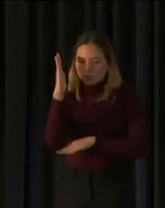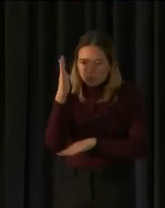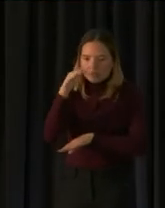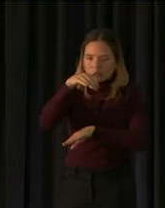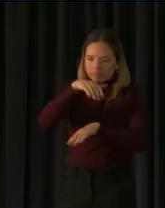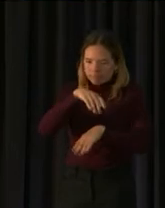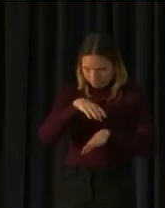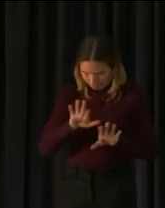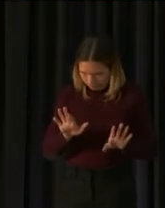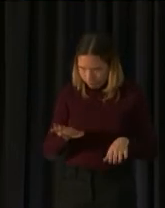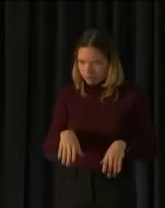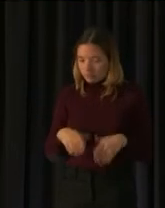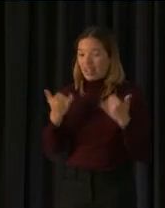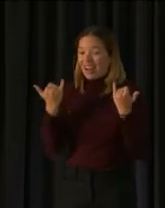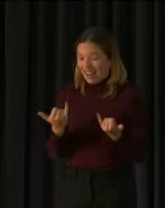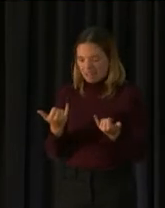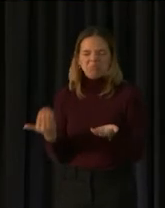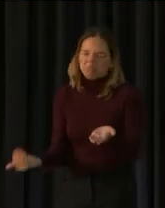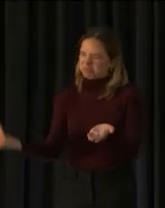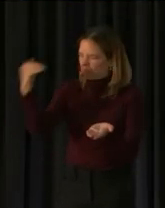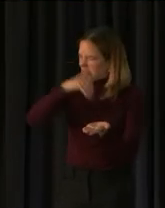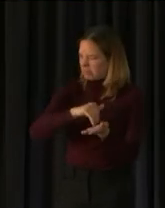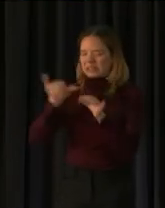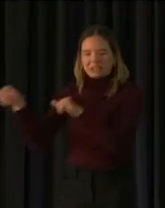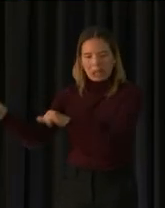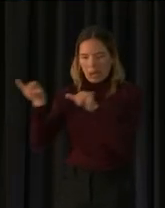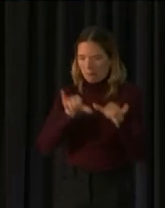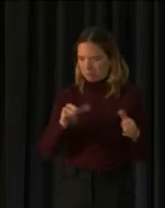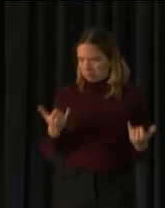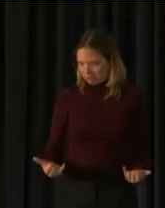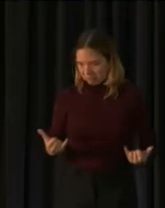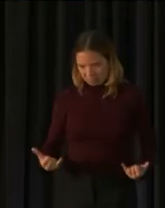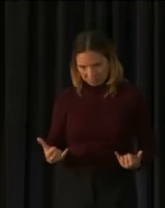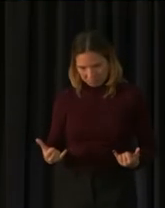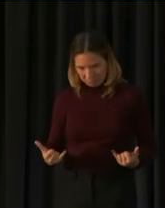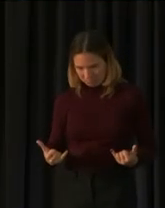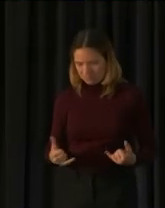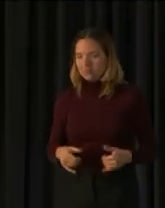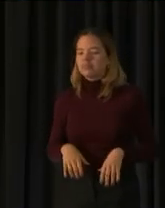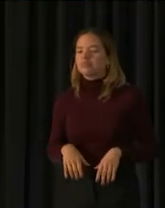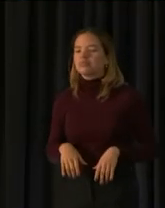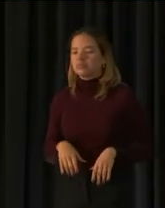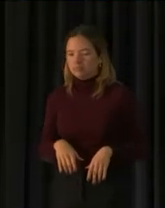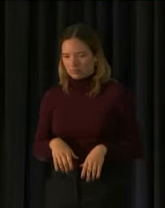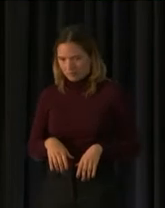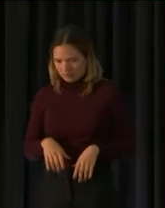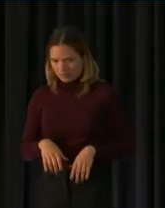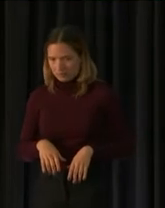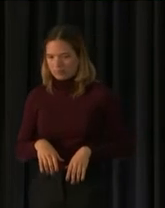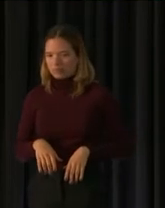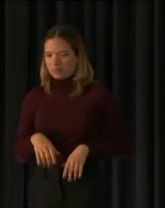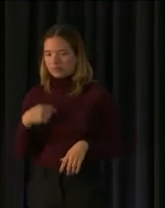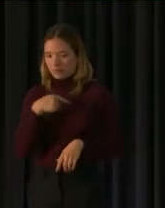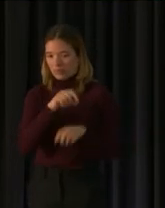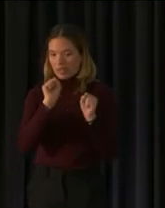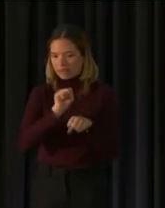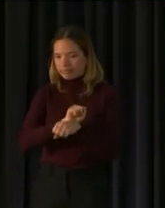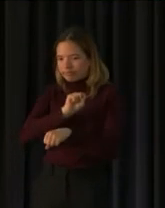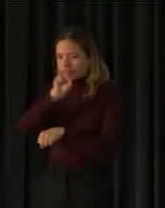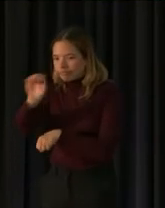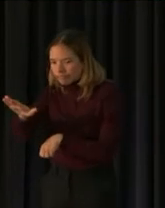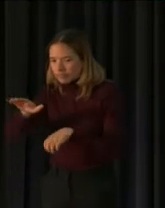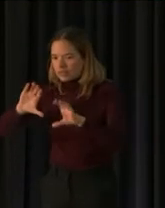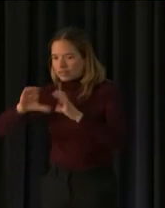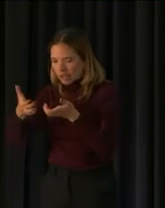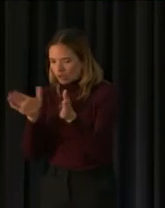into their systems, there could be a grab-and-go breakfast. It could be delivered to the classroom. Just sort of depends on the needs of